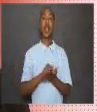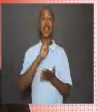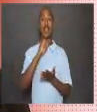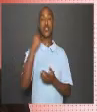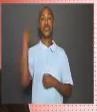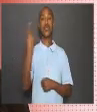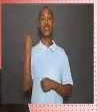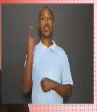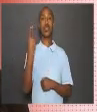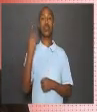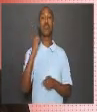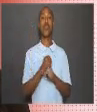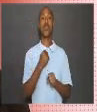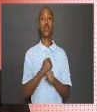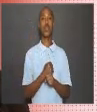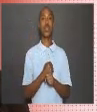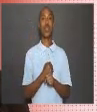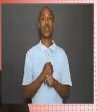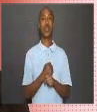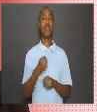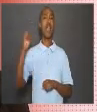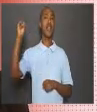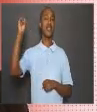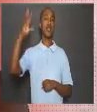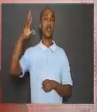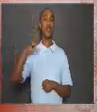is used to produce flares.